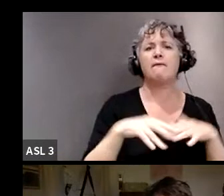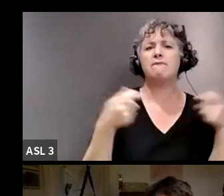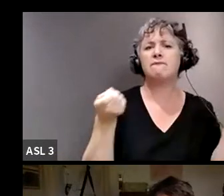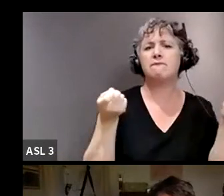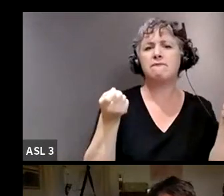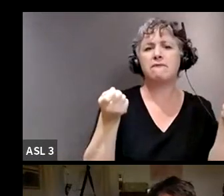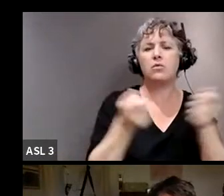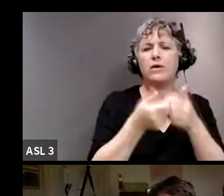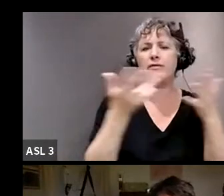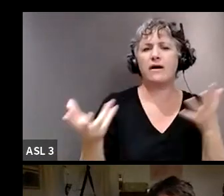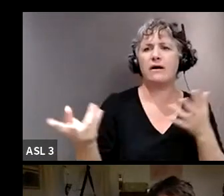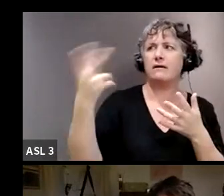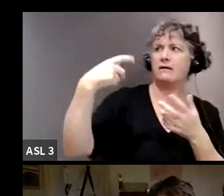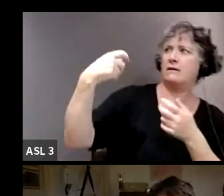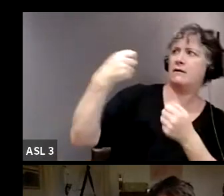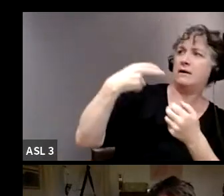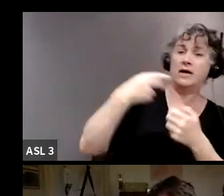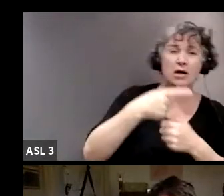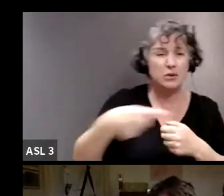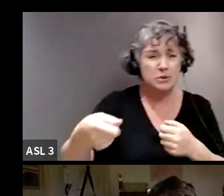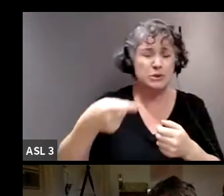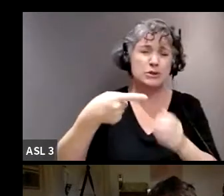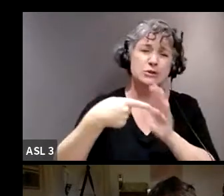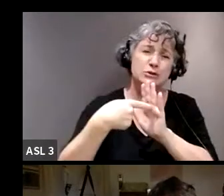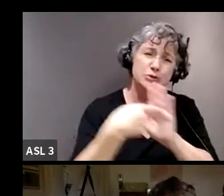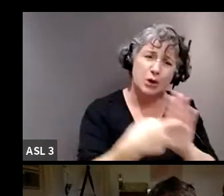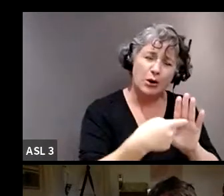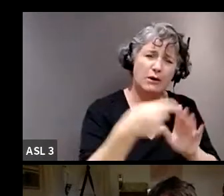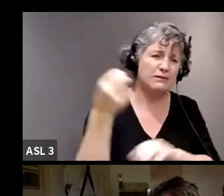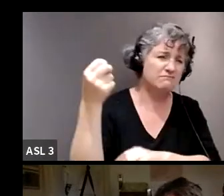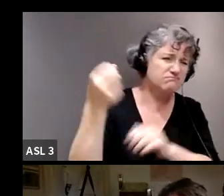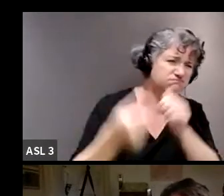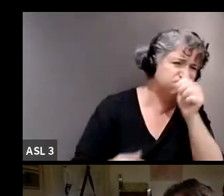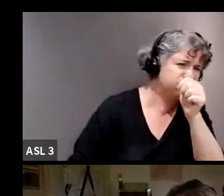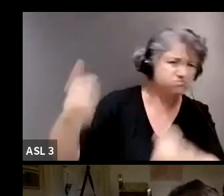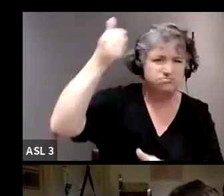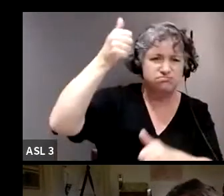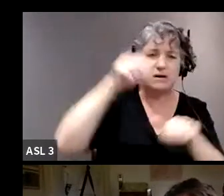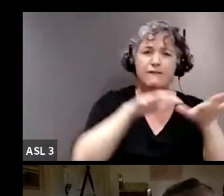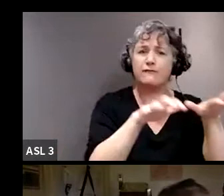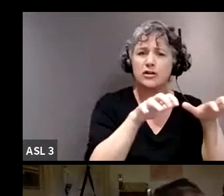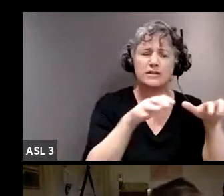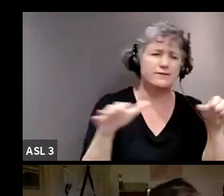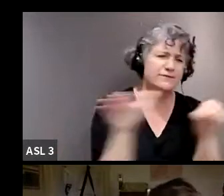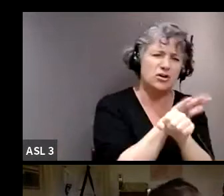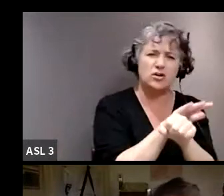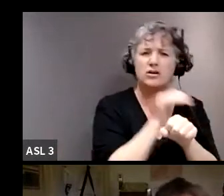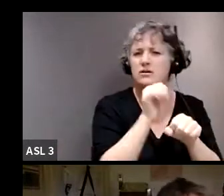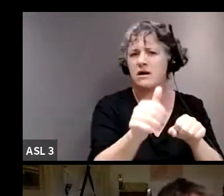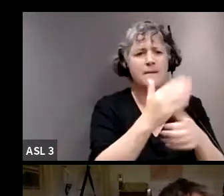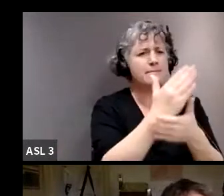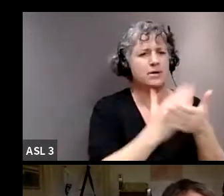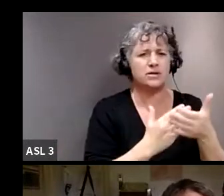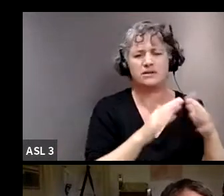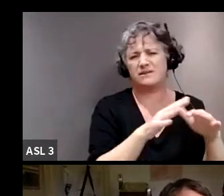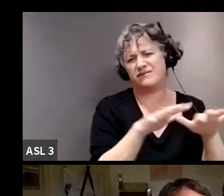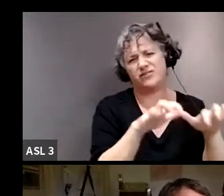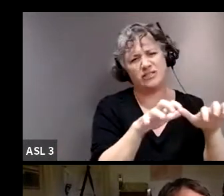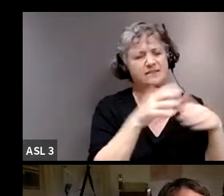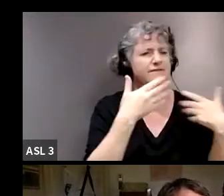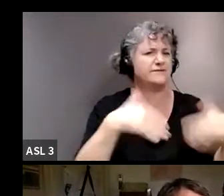policing but you all can show him by voting down this budget and supporting a full freeze not a partial freeze or anything of the sort that this isn't the